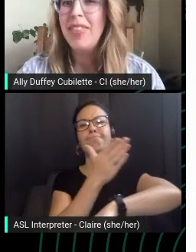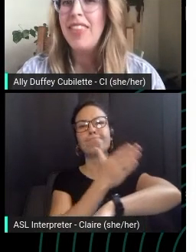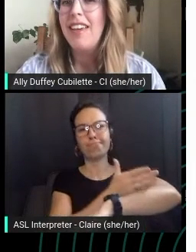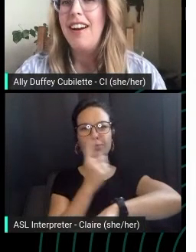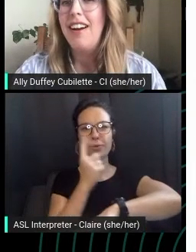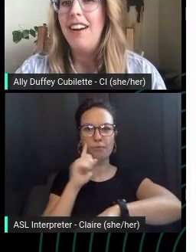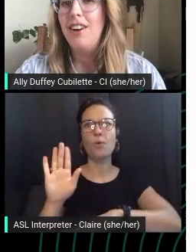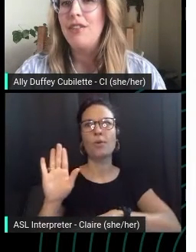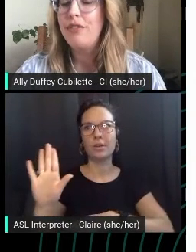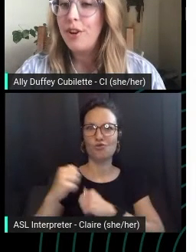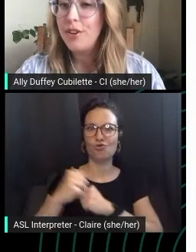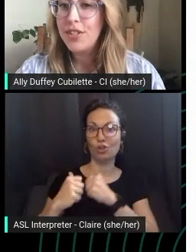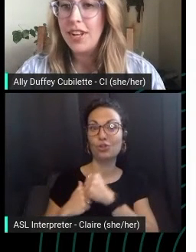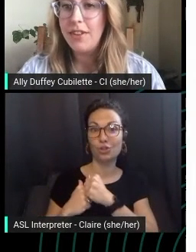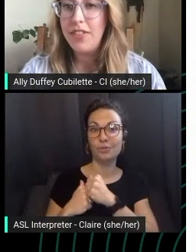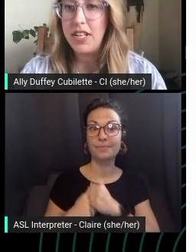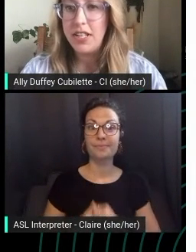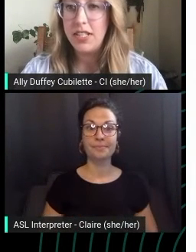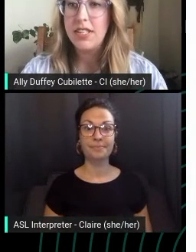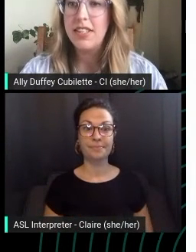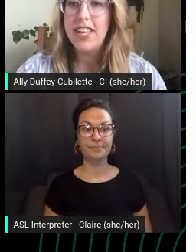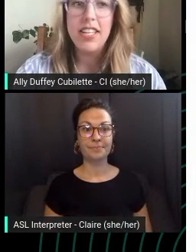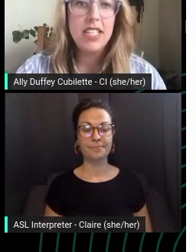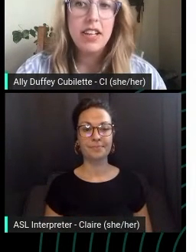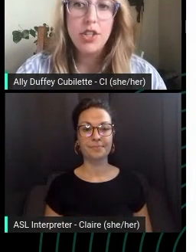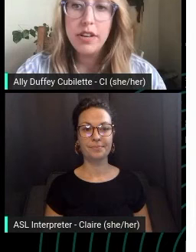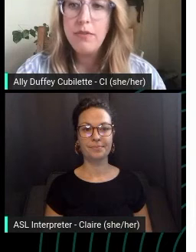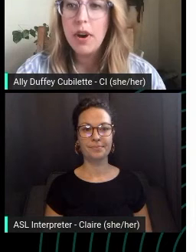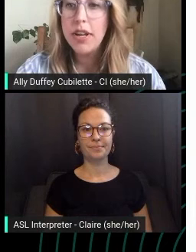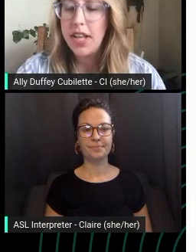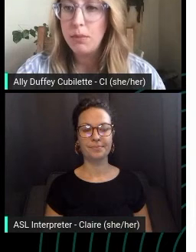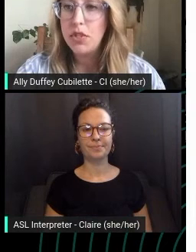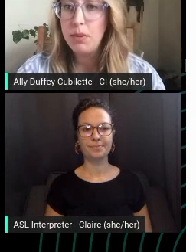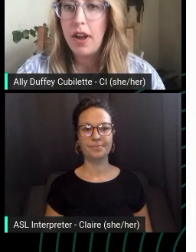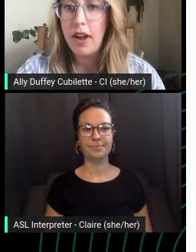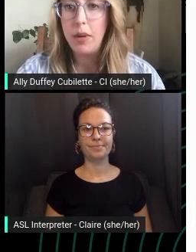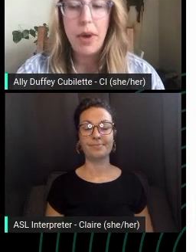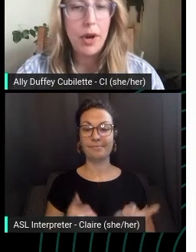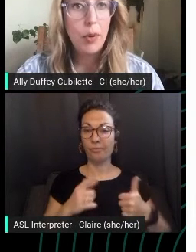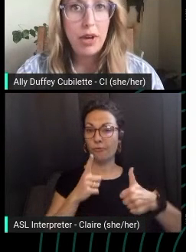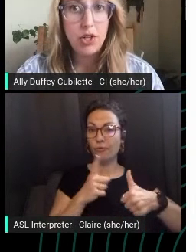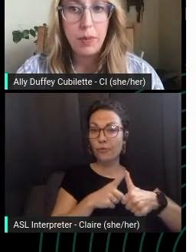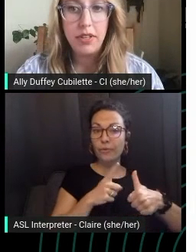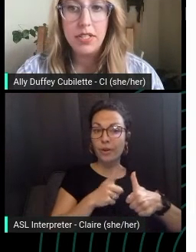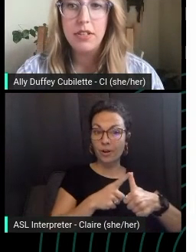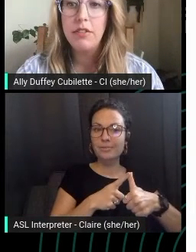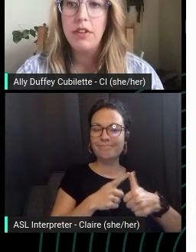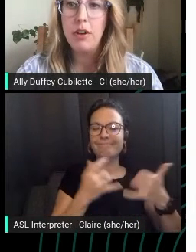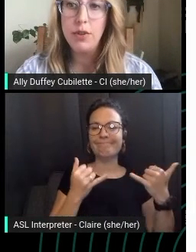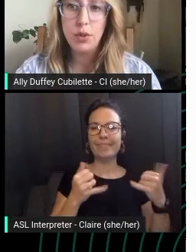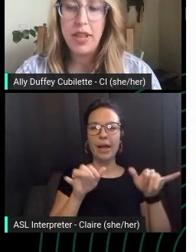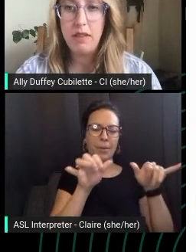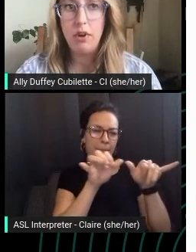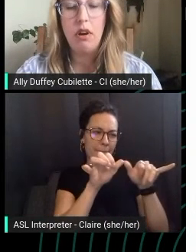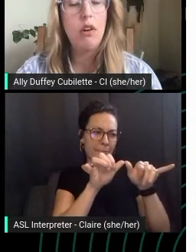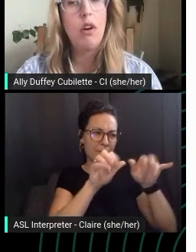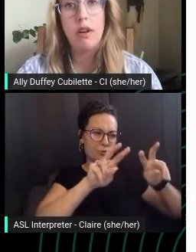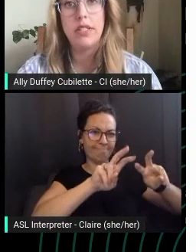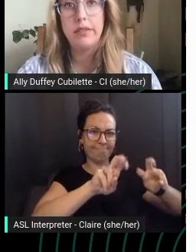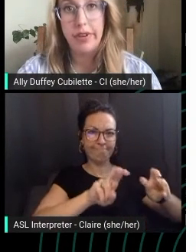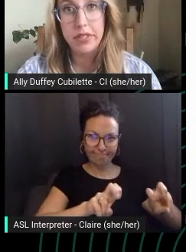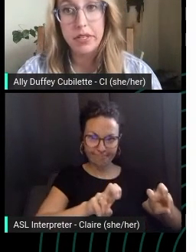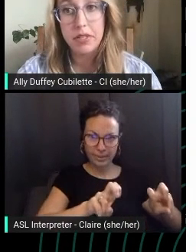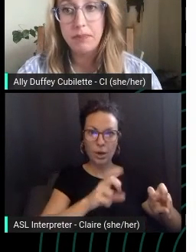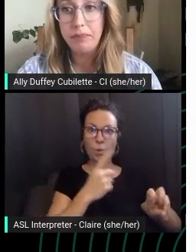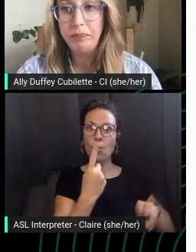infrastructure. First of these is that GA4 attempts to provide better measurement of user behavior